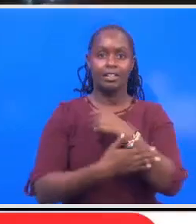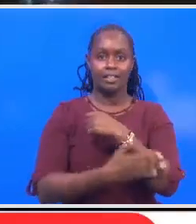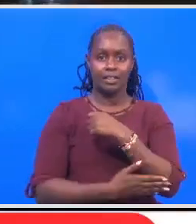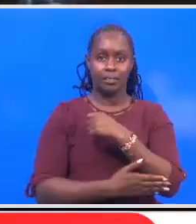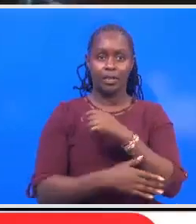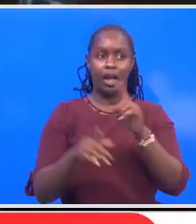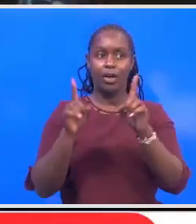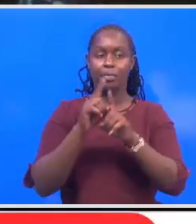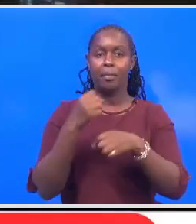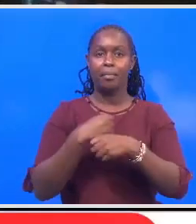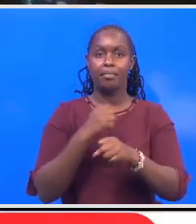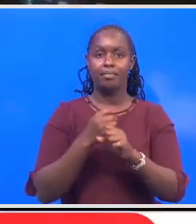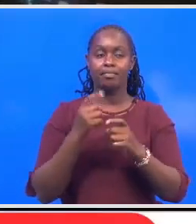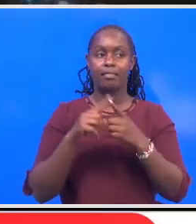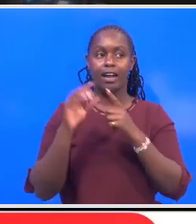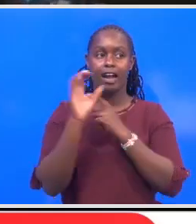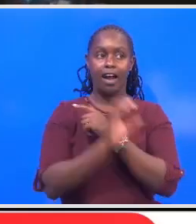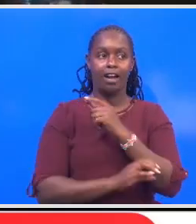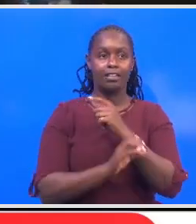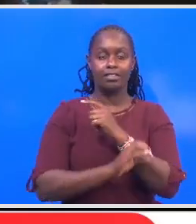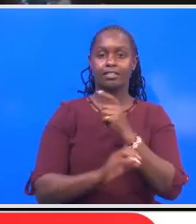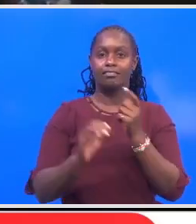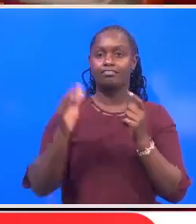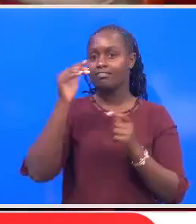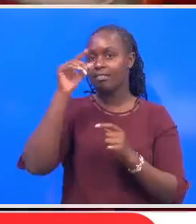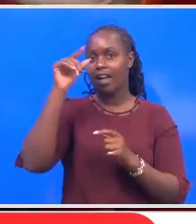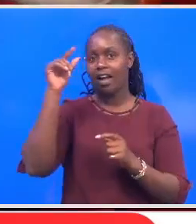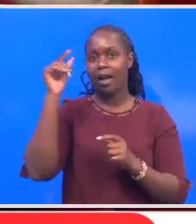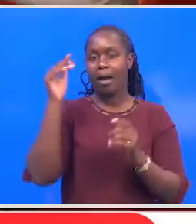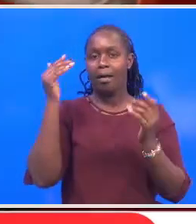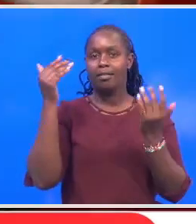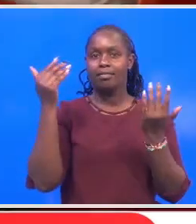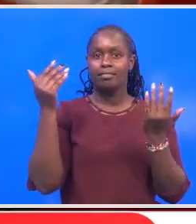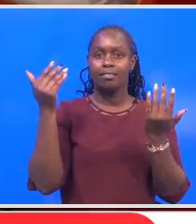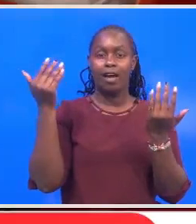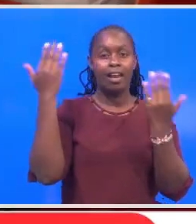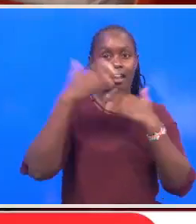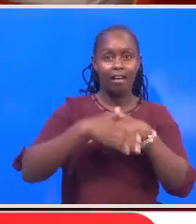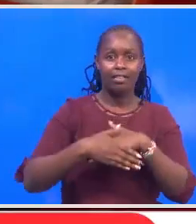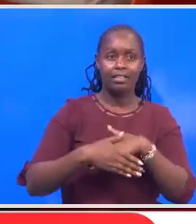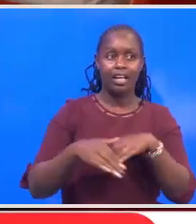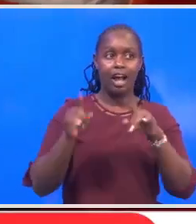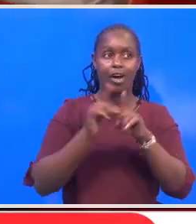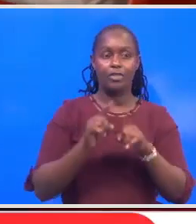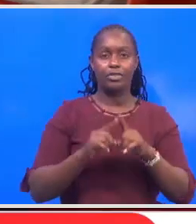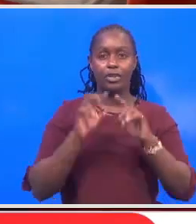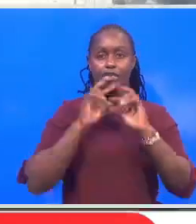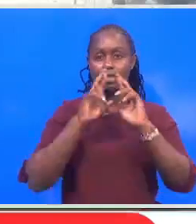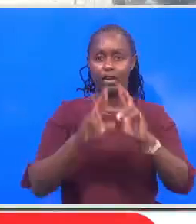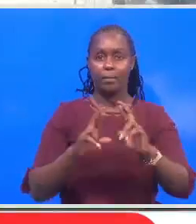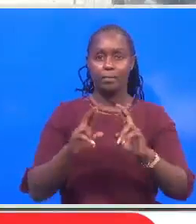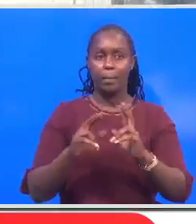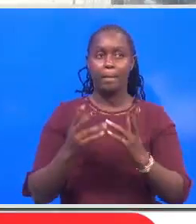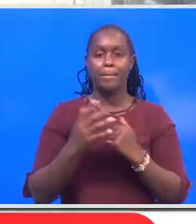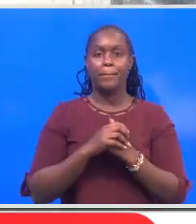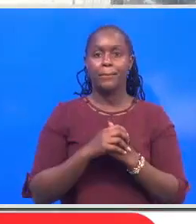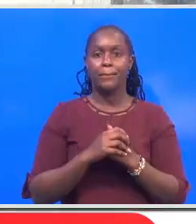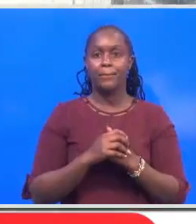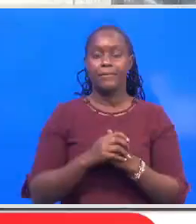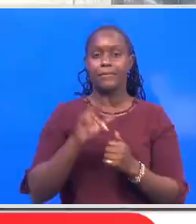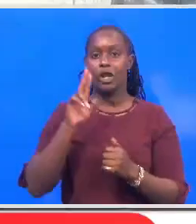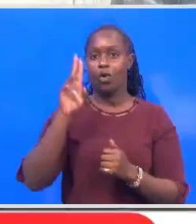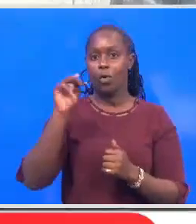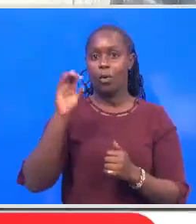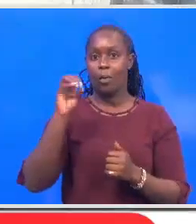state into darkness. In the same sitting, another resolve was reached: the commissioning of more generation in